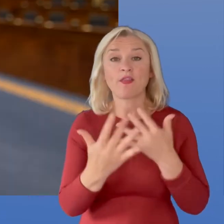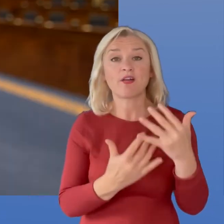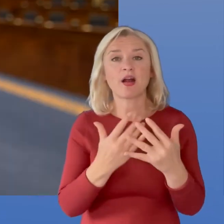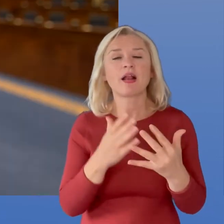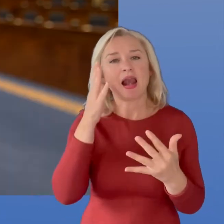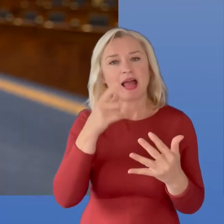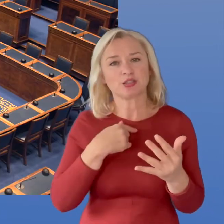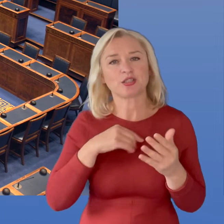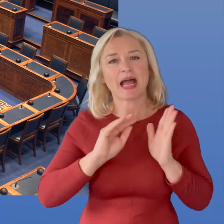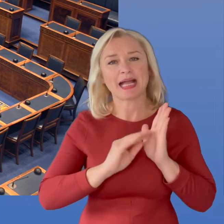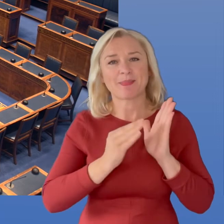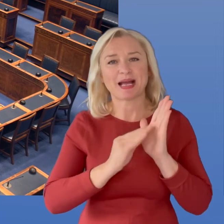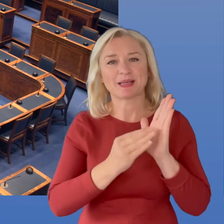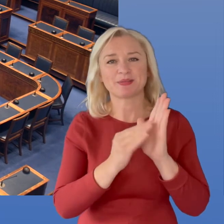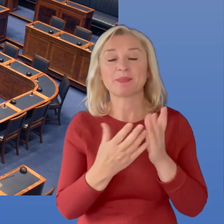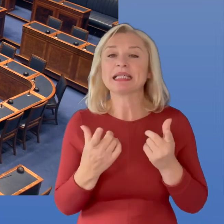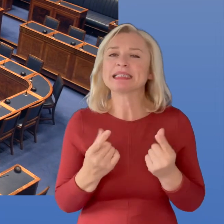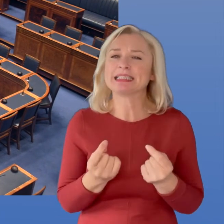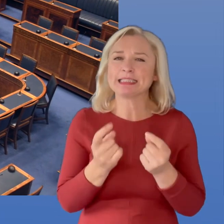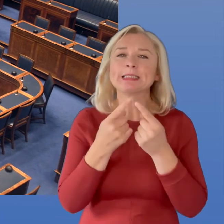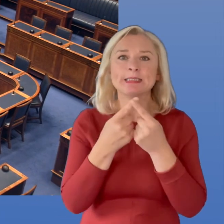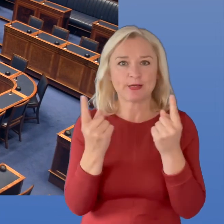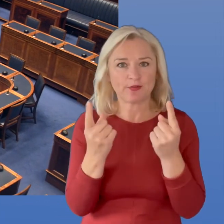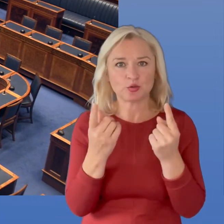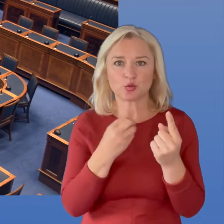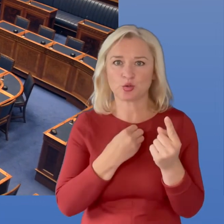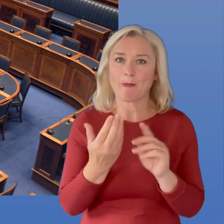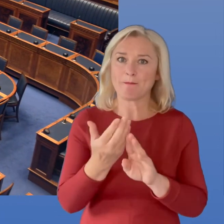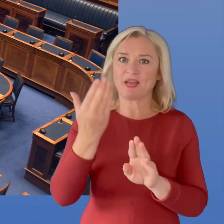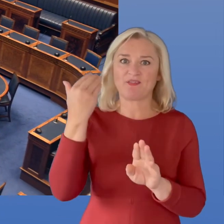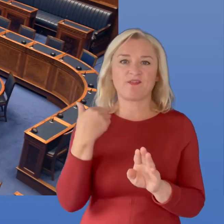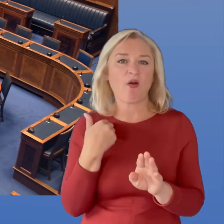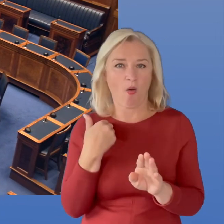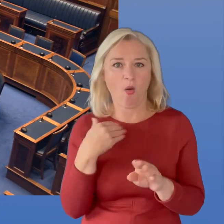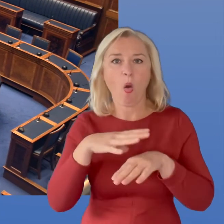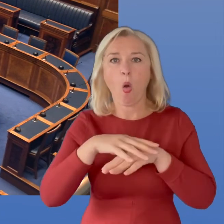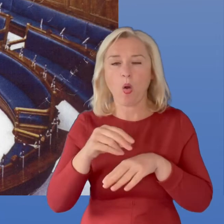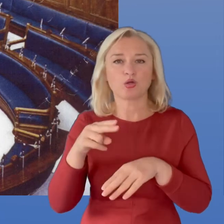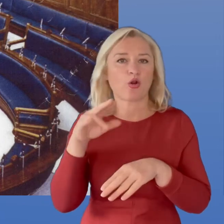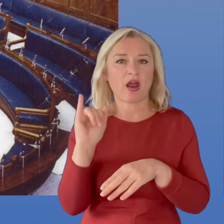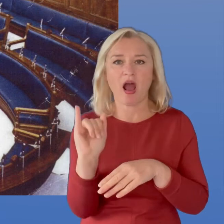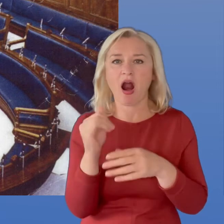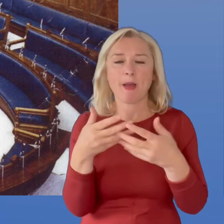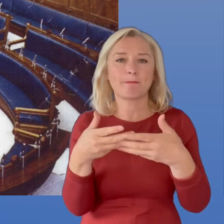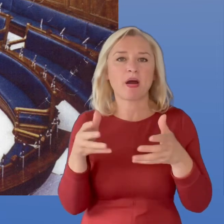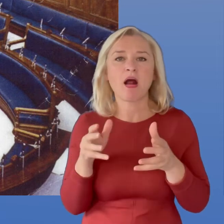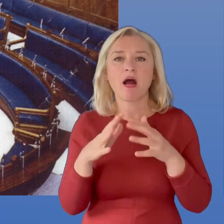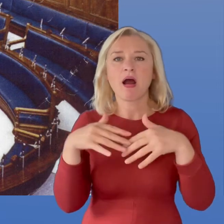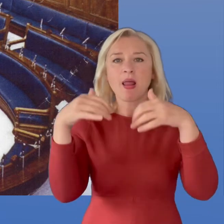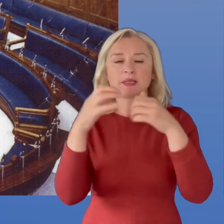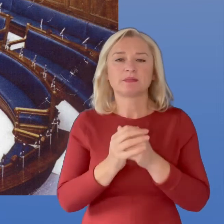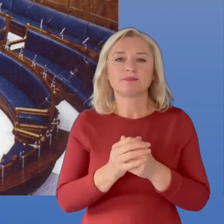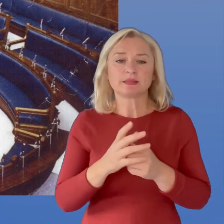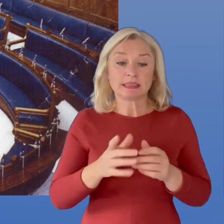made. The seating is laid out differently to the previous Commons chamber of the old Northern Ireland Parliament. There is no longer a central table,